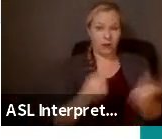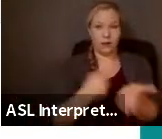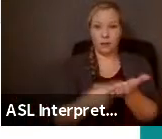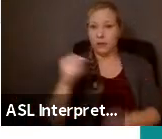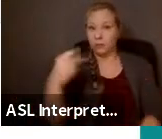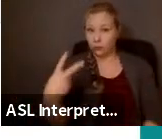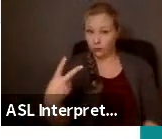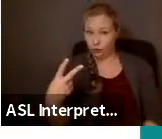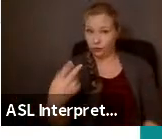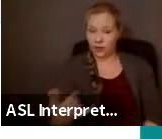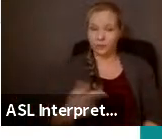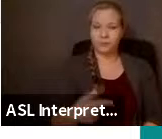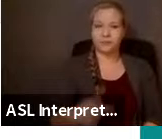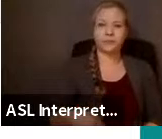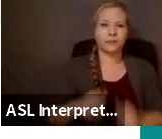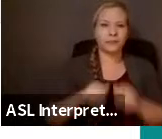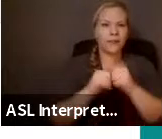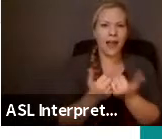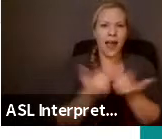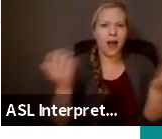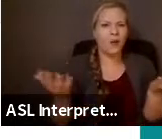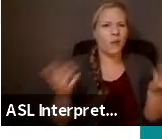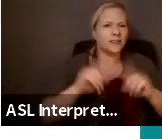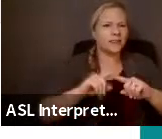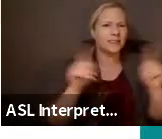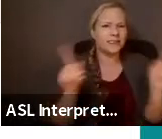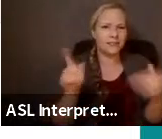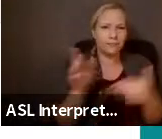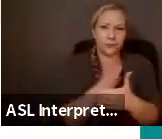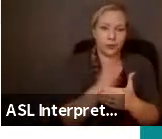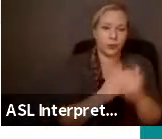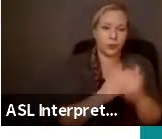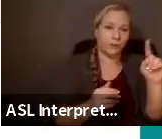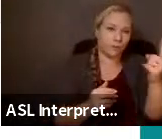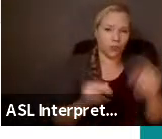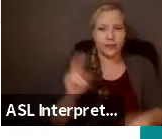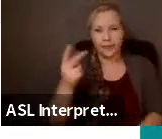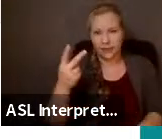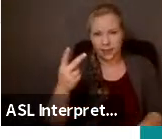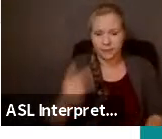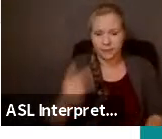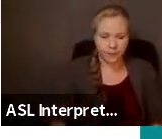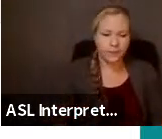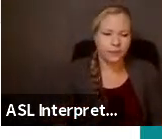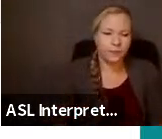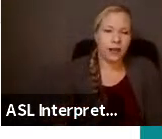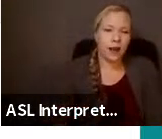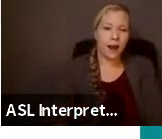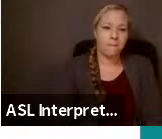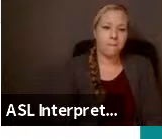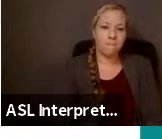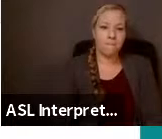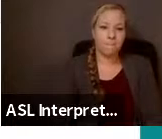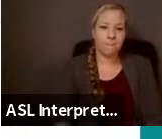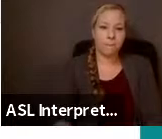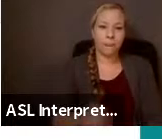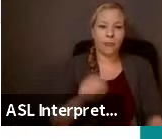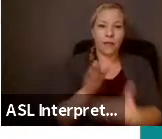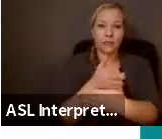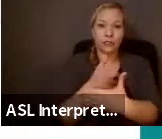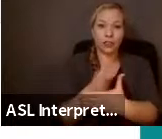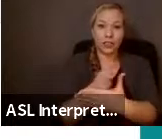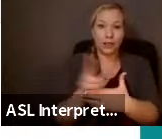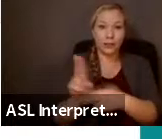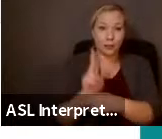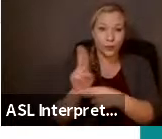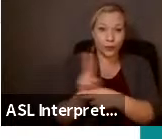about, you know, how do these two differ from an active transportation perspective? How do these two differ in terms of the shared use path? So